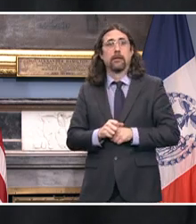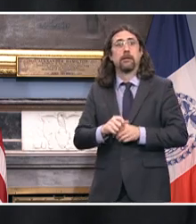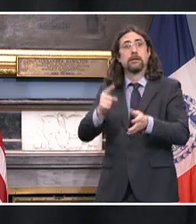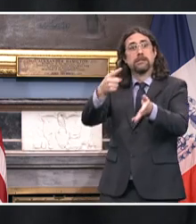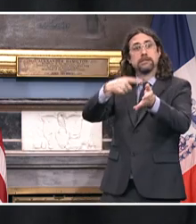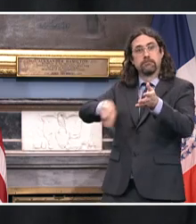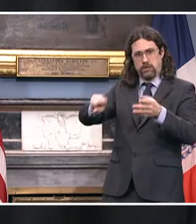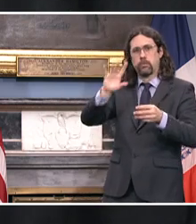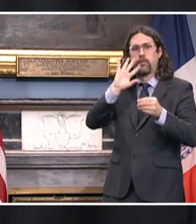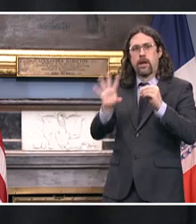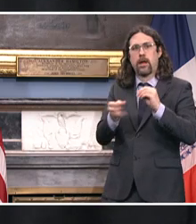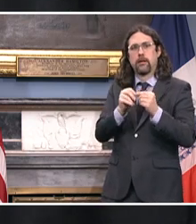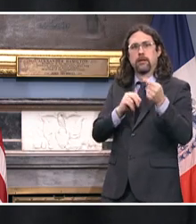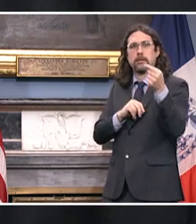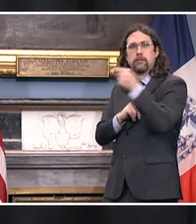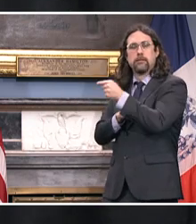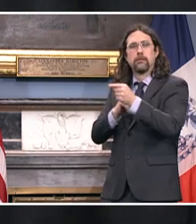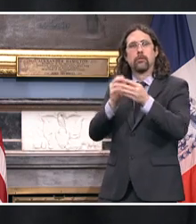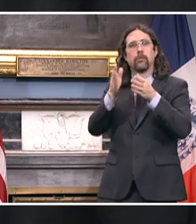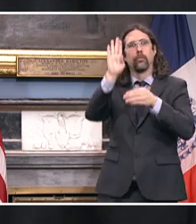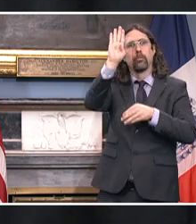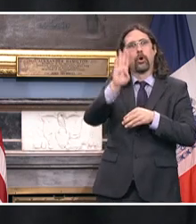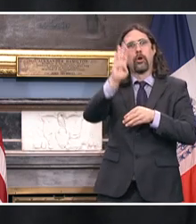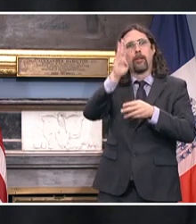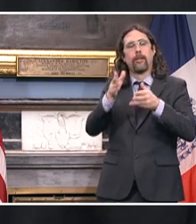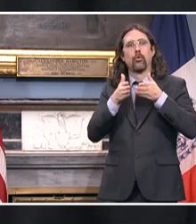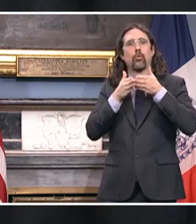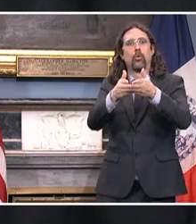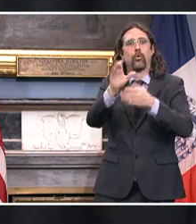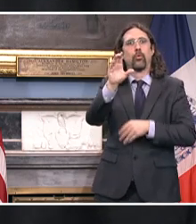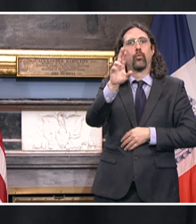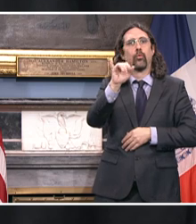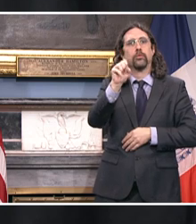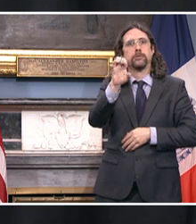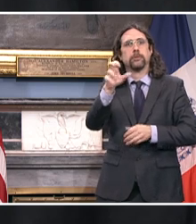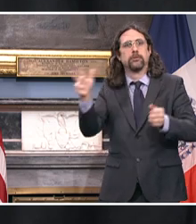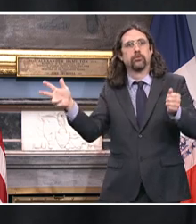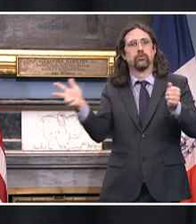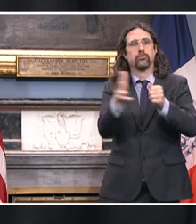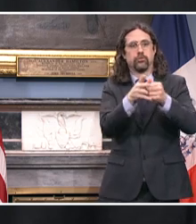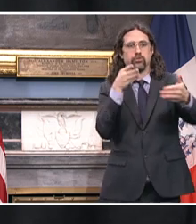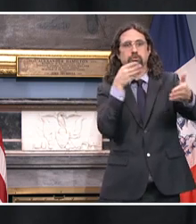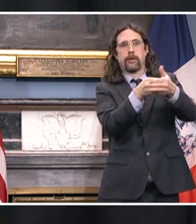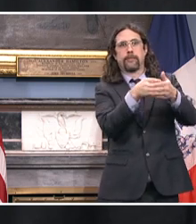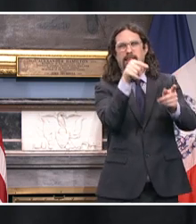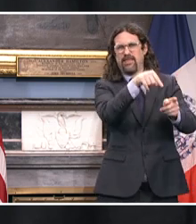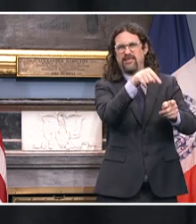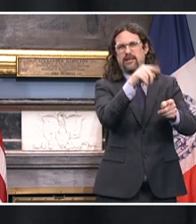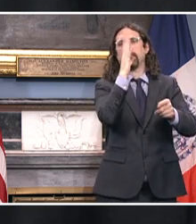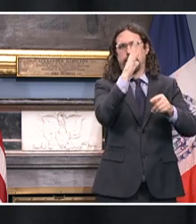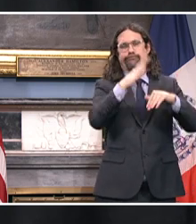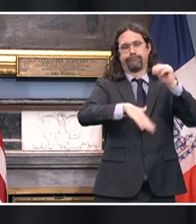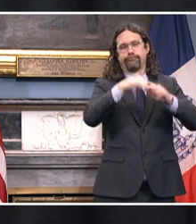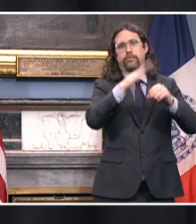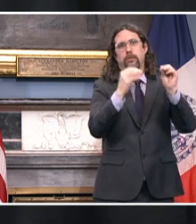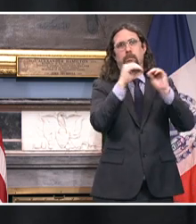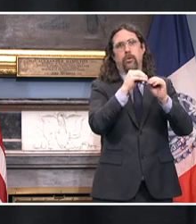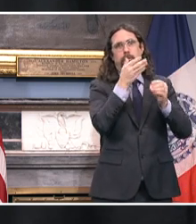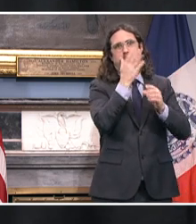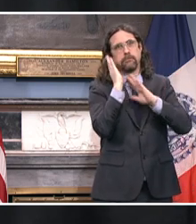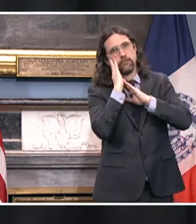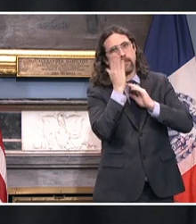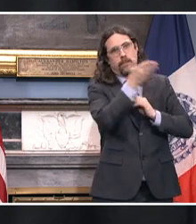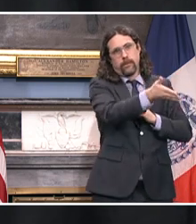even though we are seeing some progress, and we are, we don't know what comes next. With